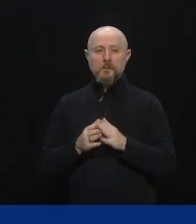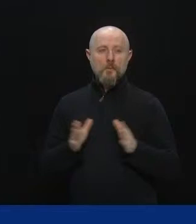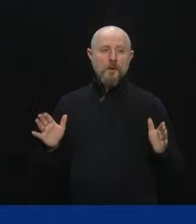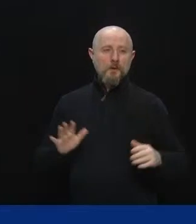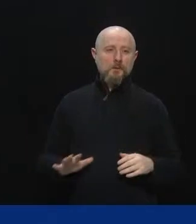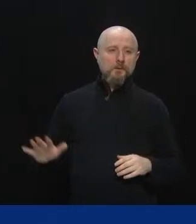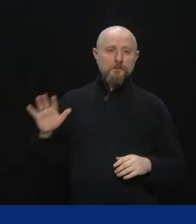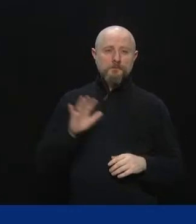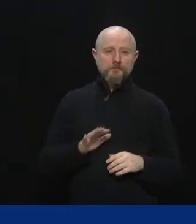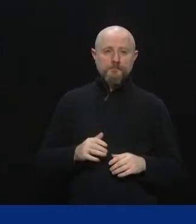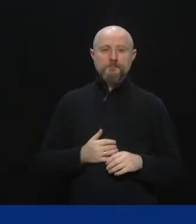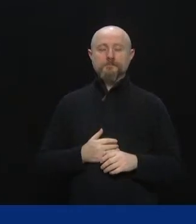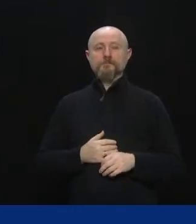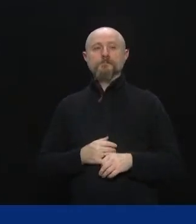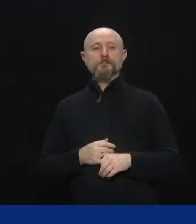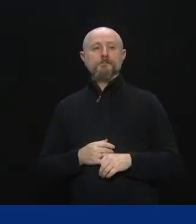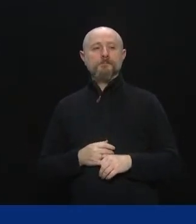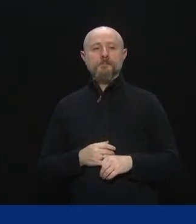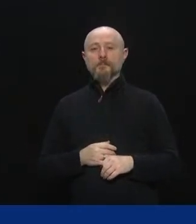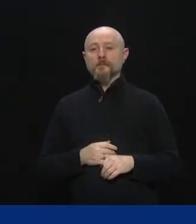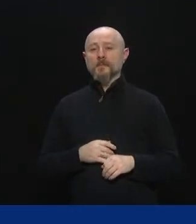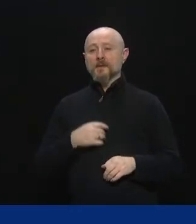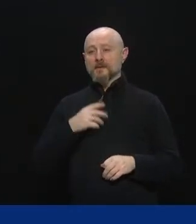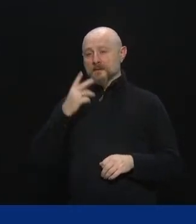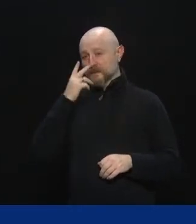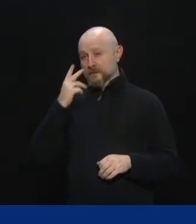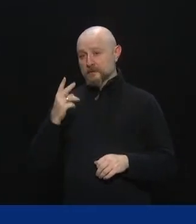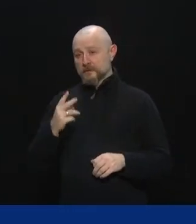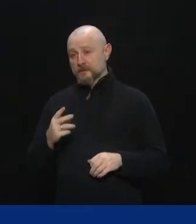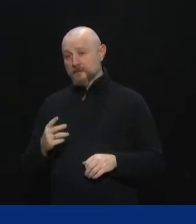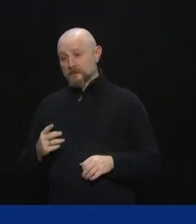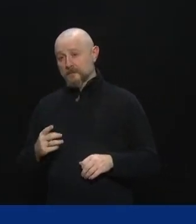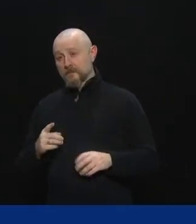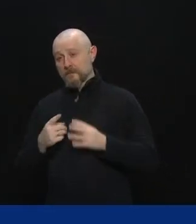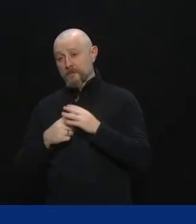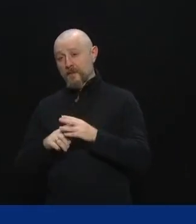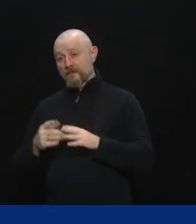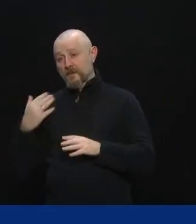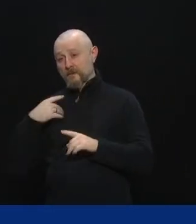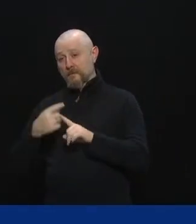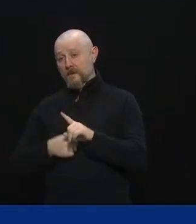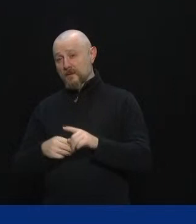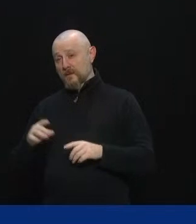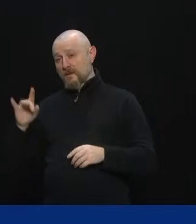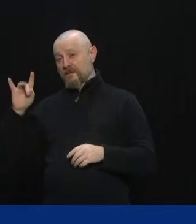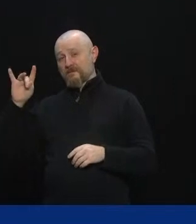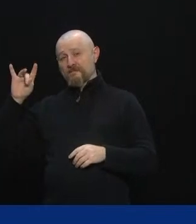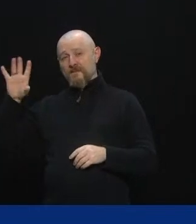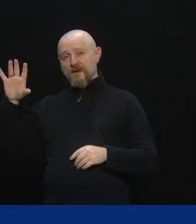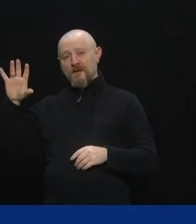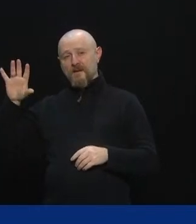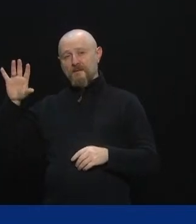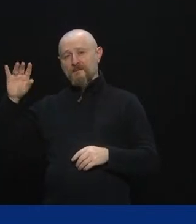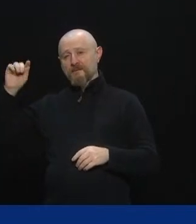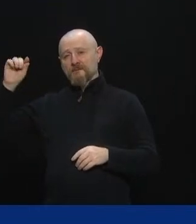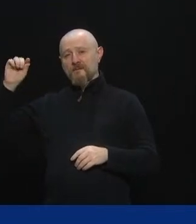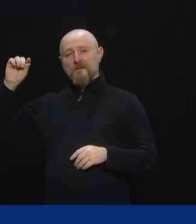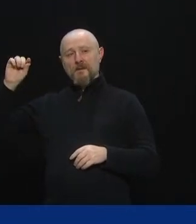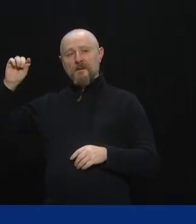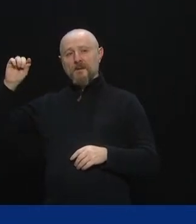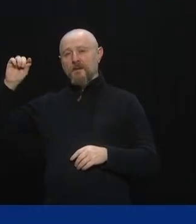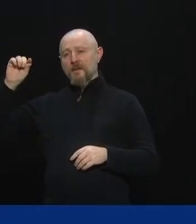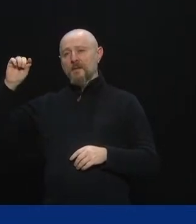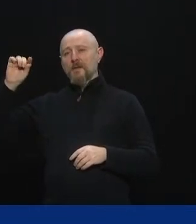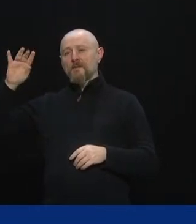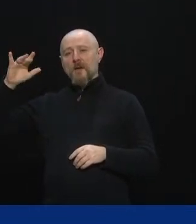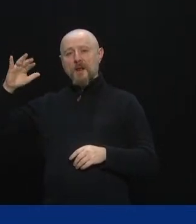can see the numbers at the beginning of the month. There were 85 children admitted in that first week, and we're now up